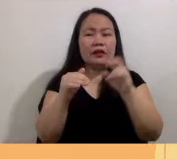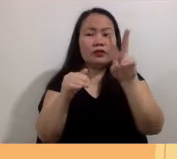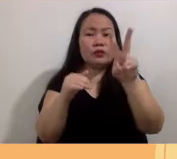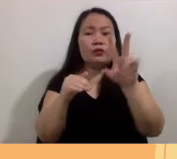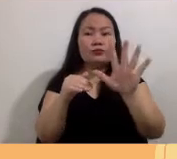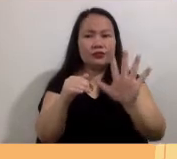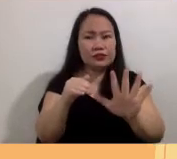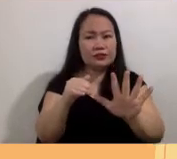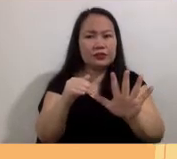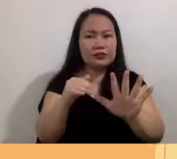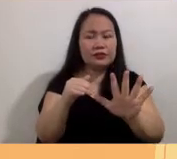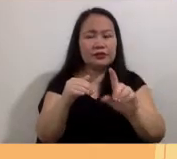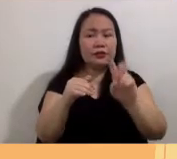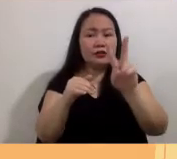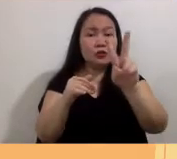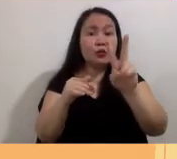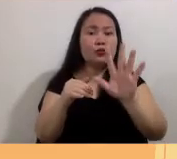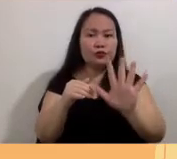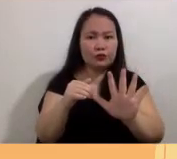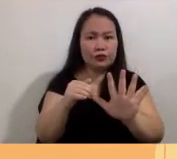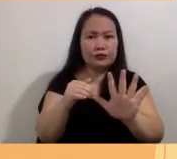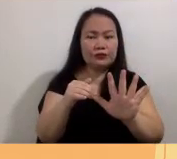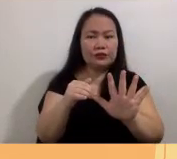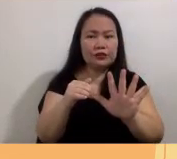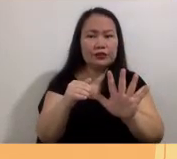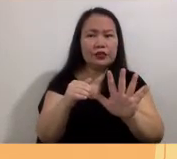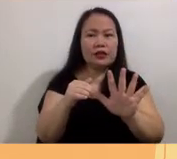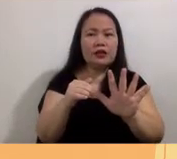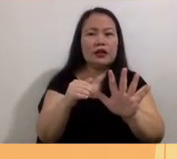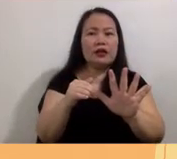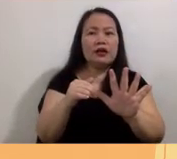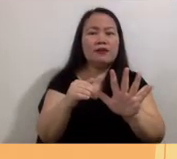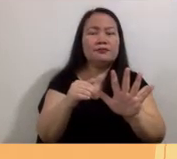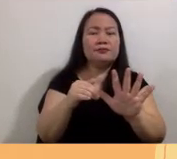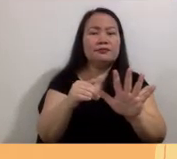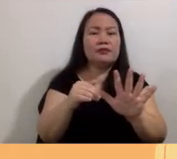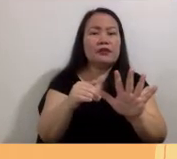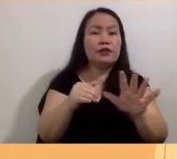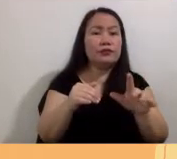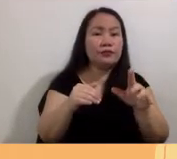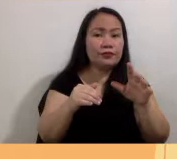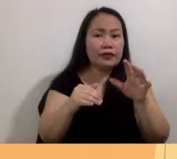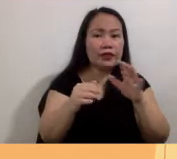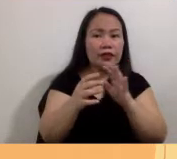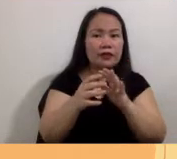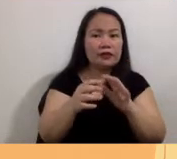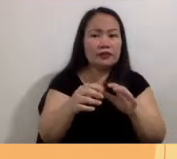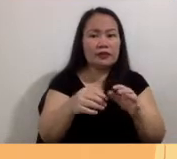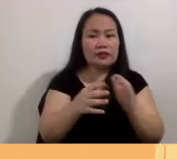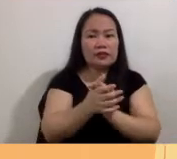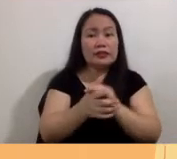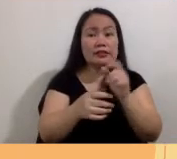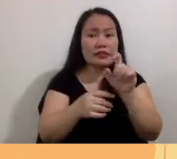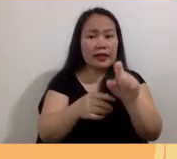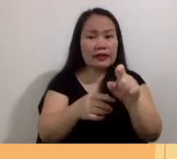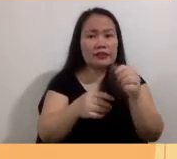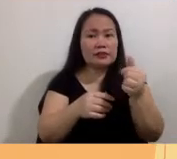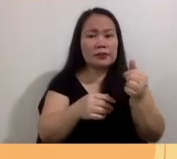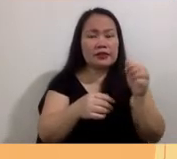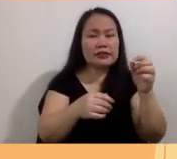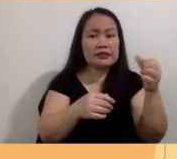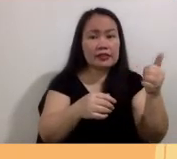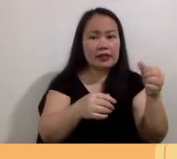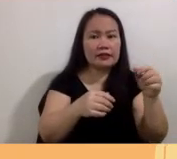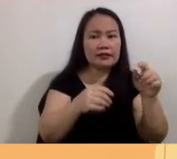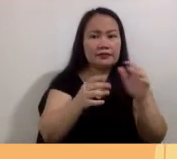to 2/5. 2/5 daw ng age naman ng mother niya in 10 years. So, age ni mother in 10 years, that is x